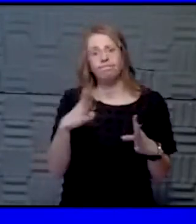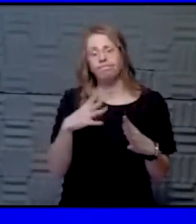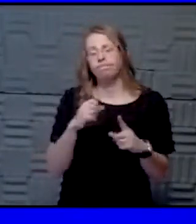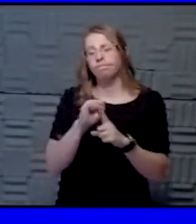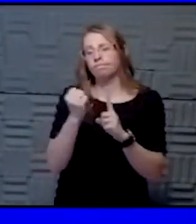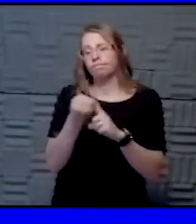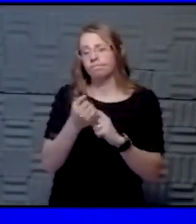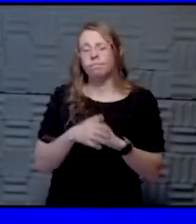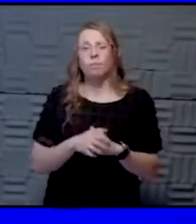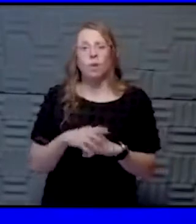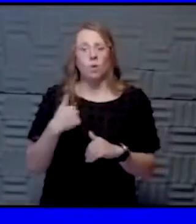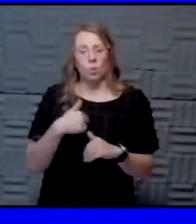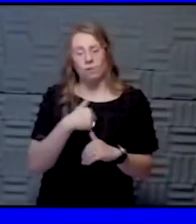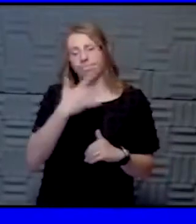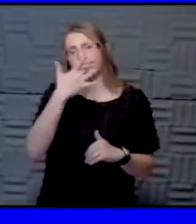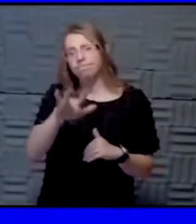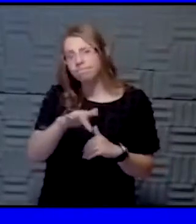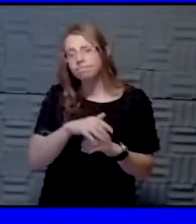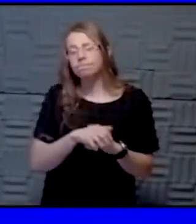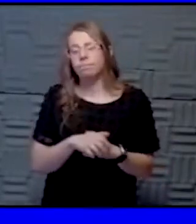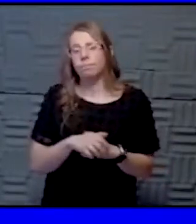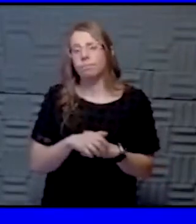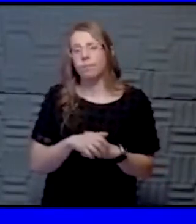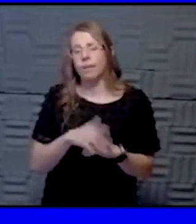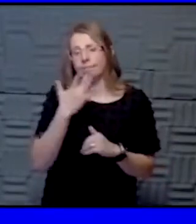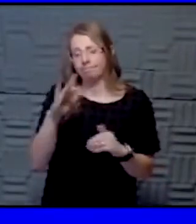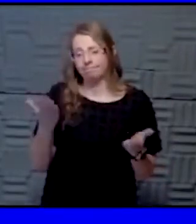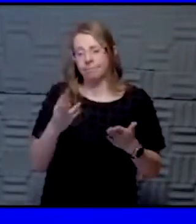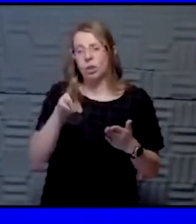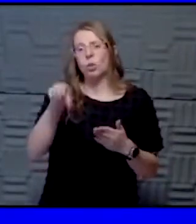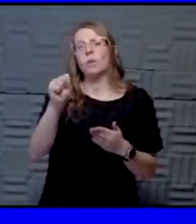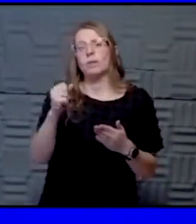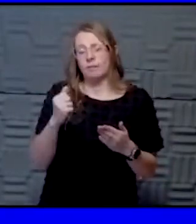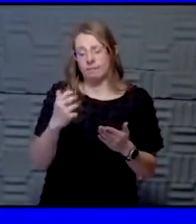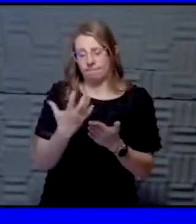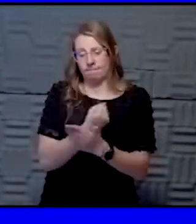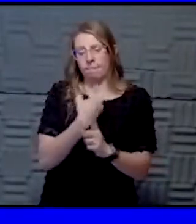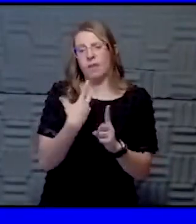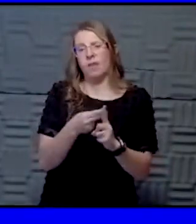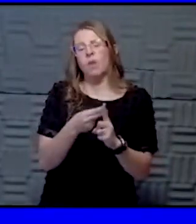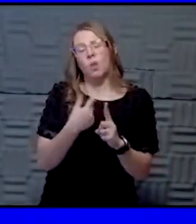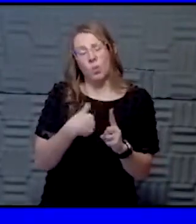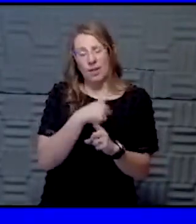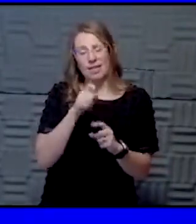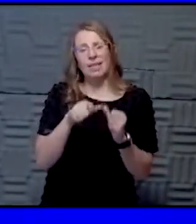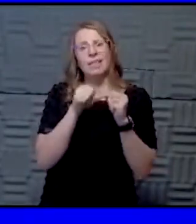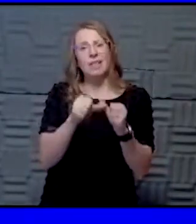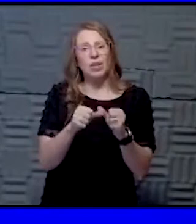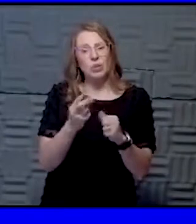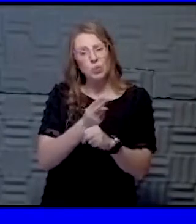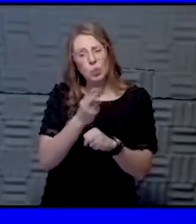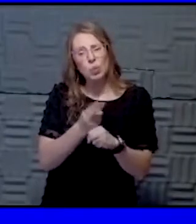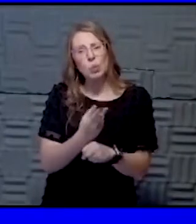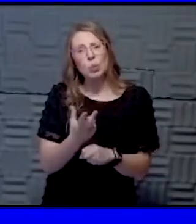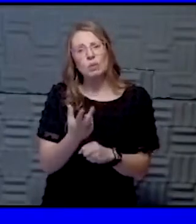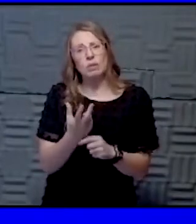definitely have privilege and are fortunate here in the United States to have the vaccines. We need to continue to use